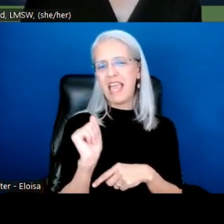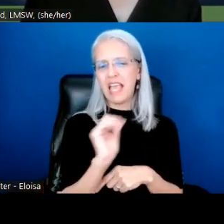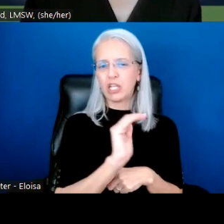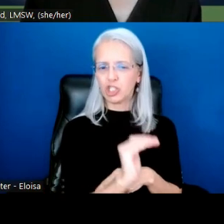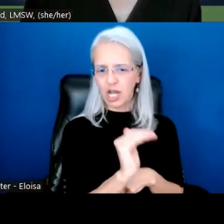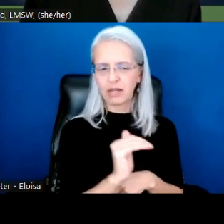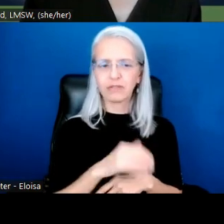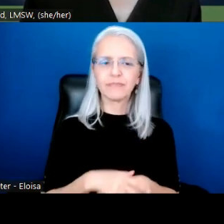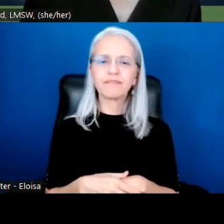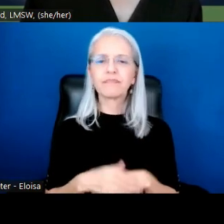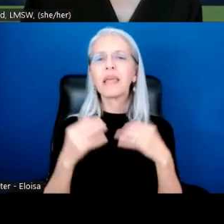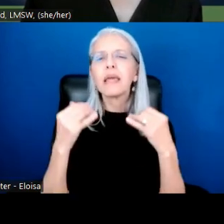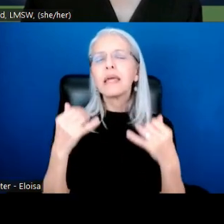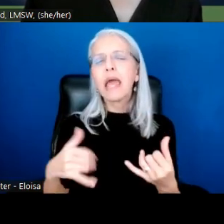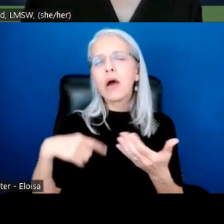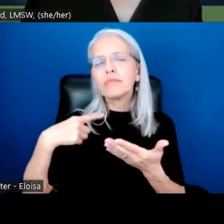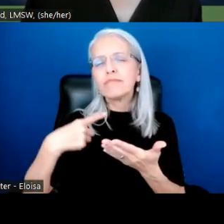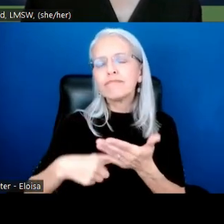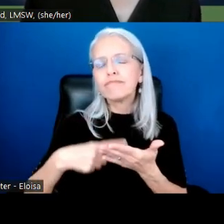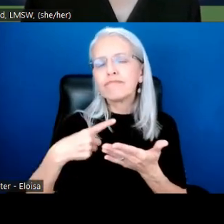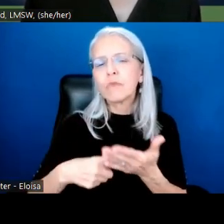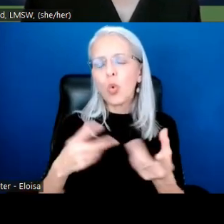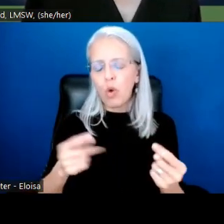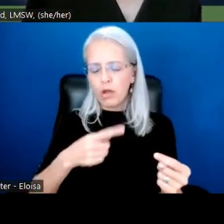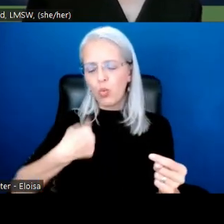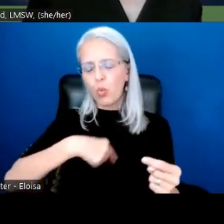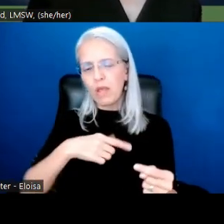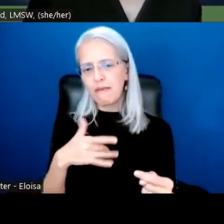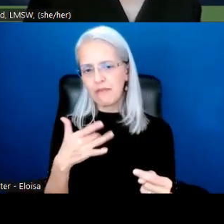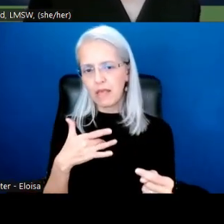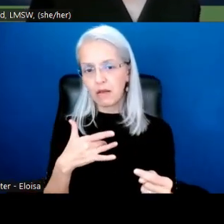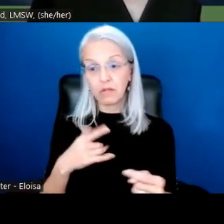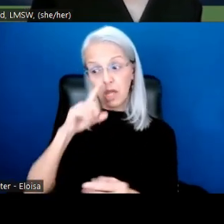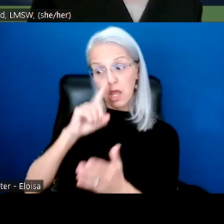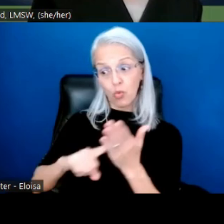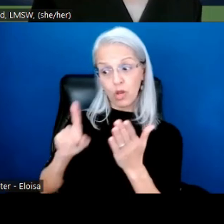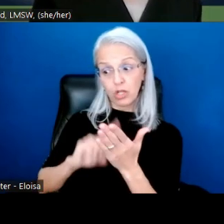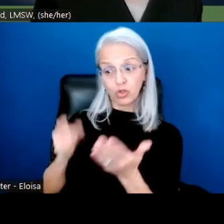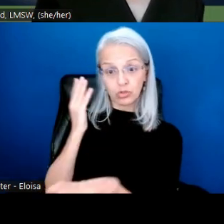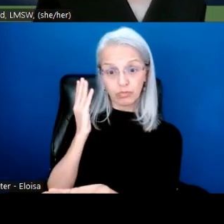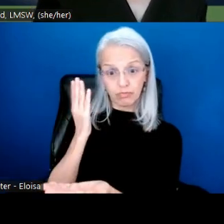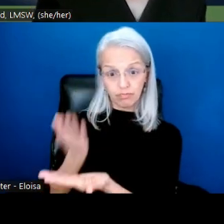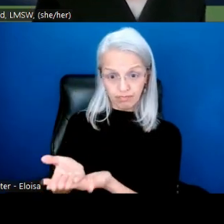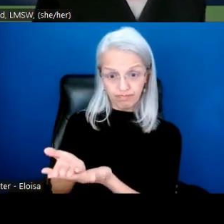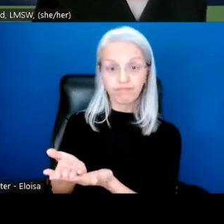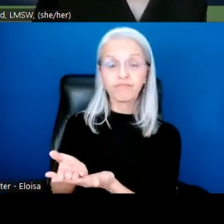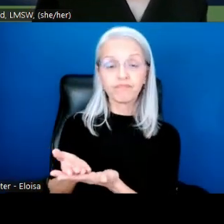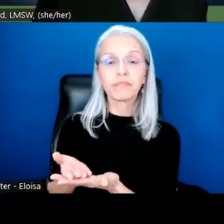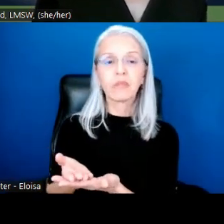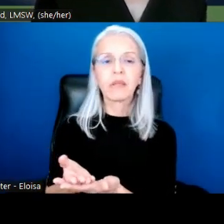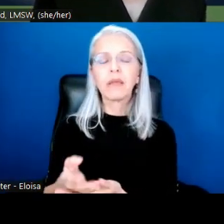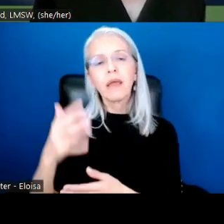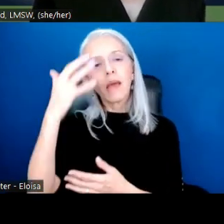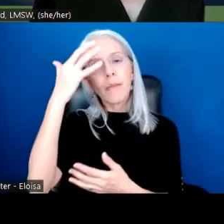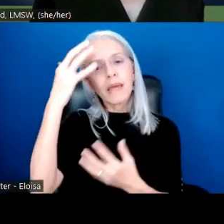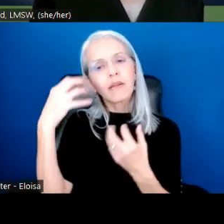a minute about what we feel and what the research has stated that mental